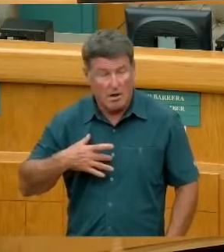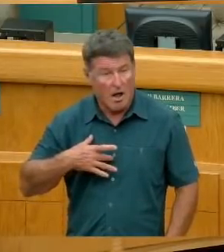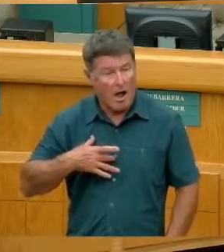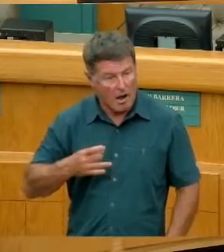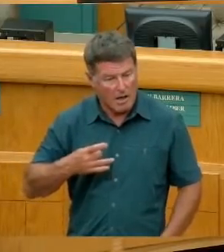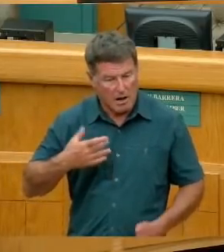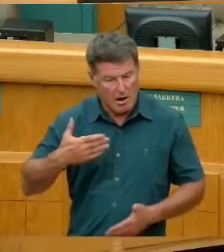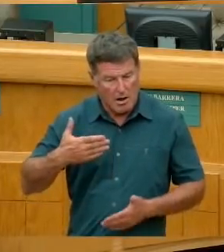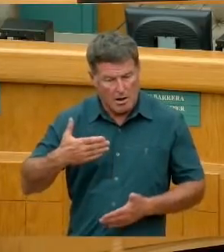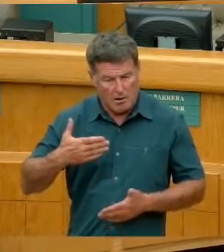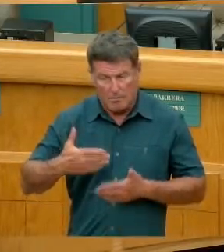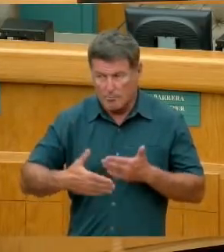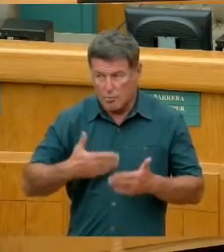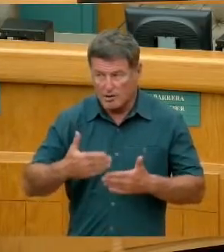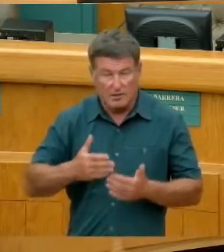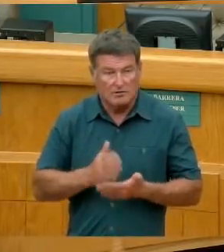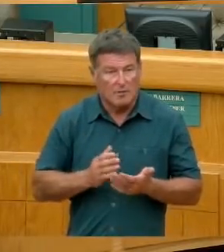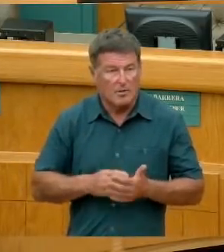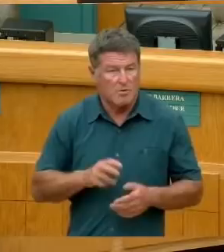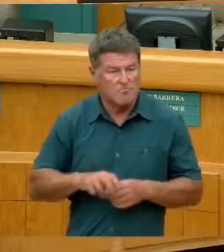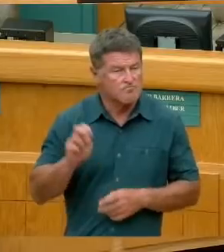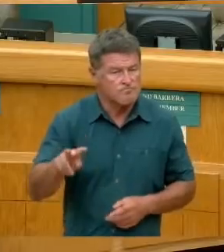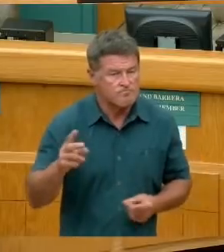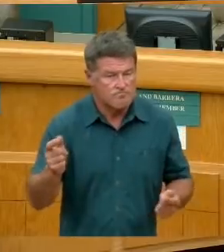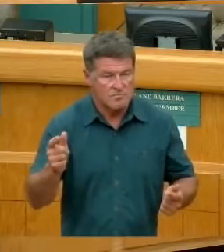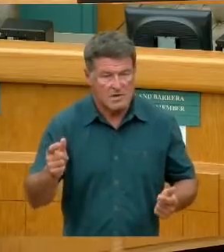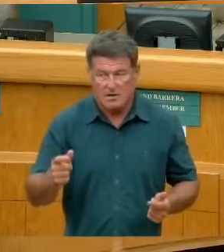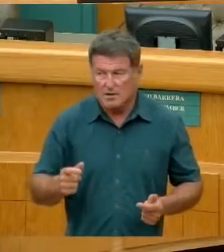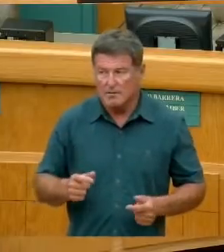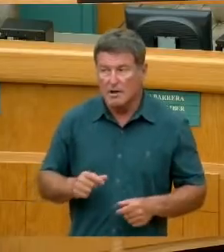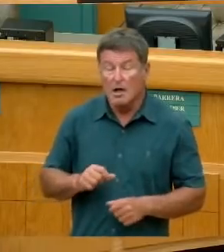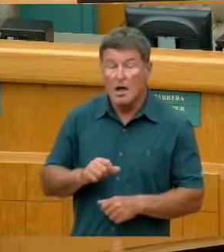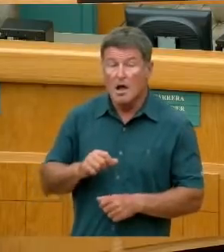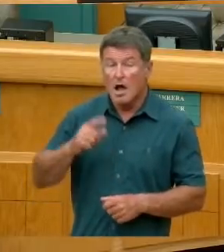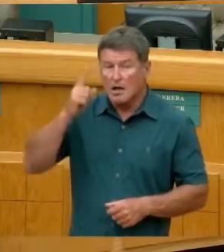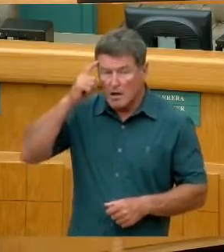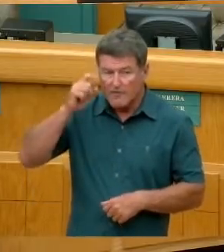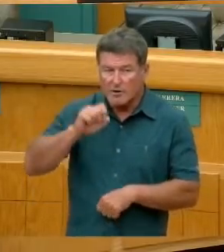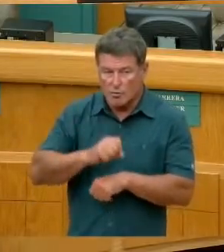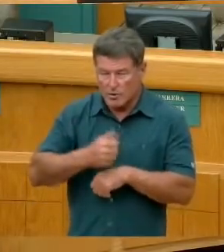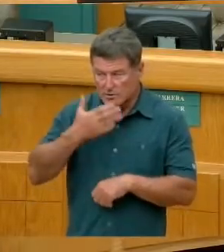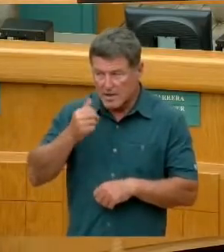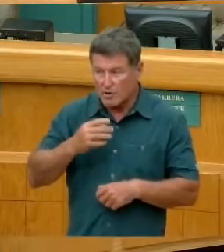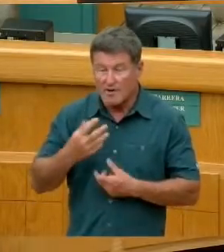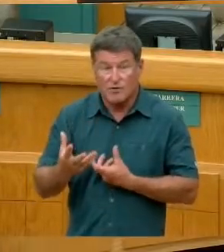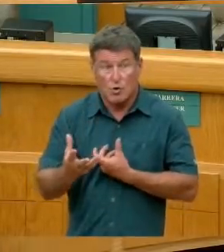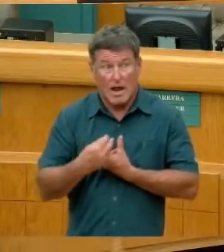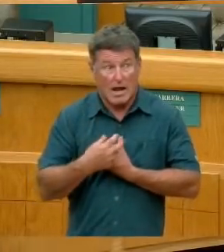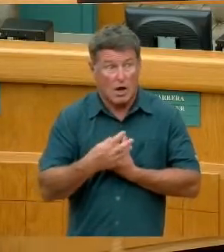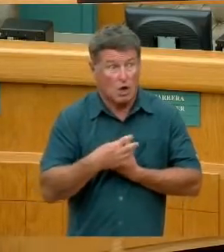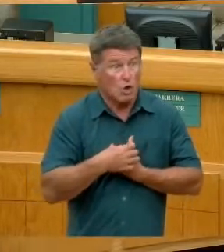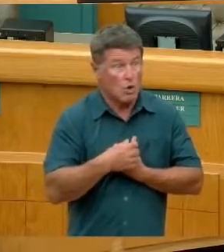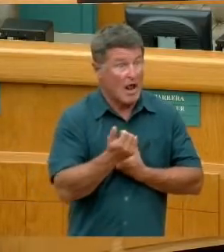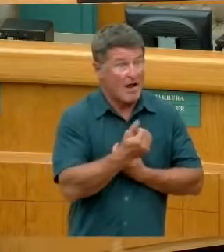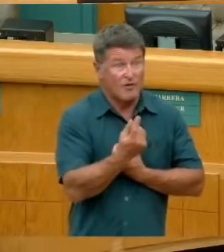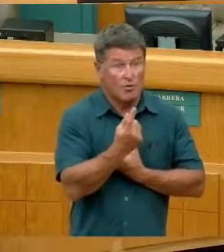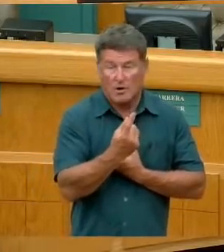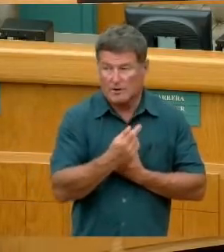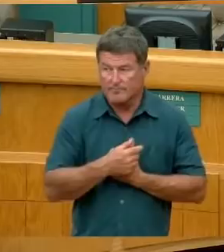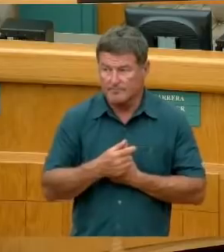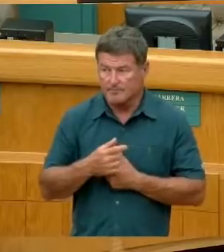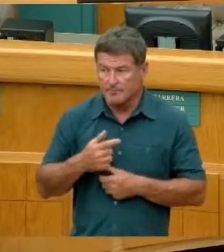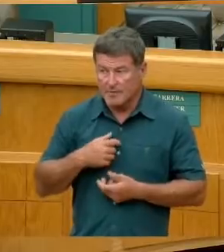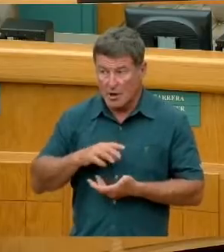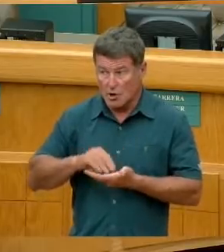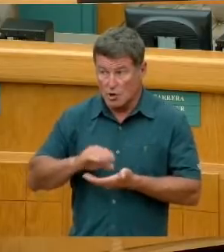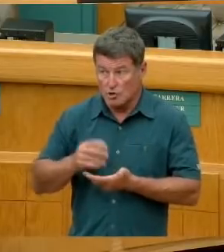I like process. People don't, people want to do it like that, but it works better in government when you include